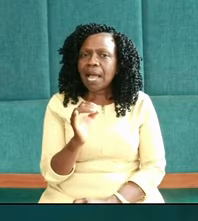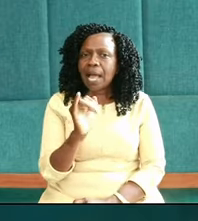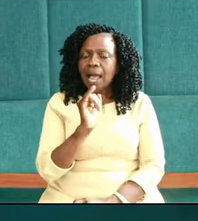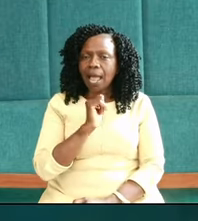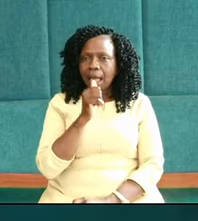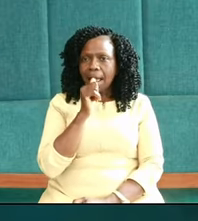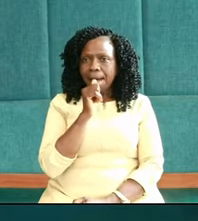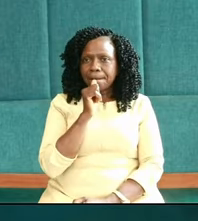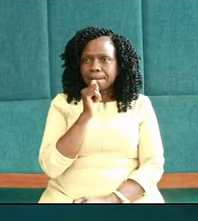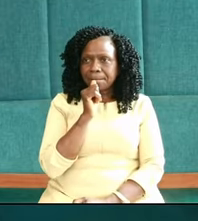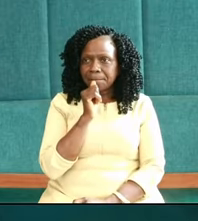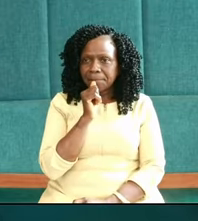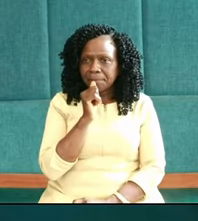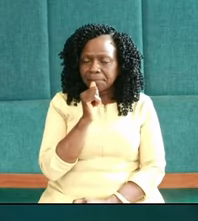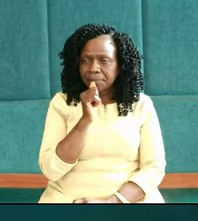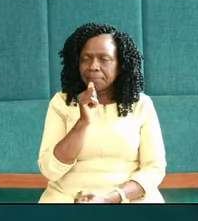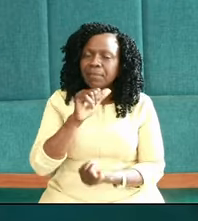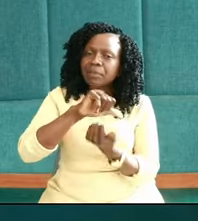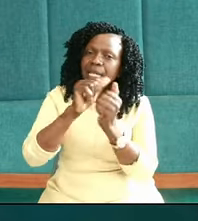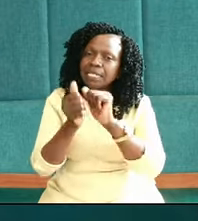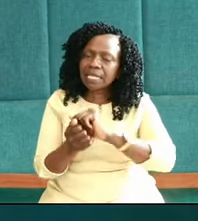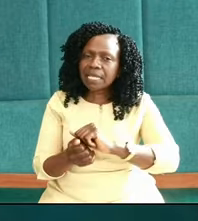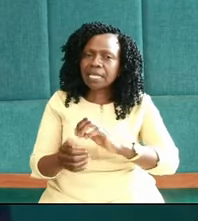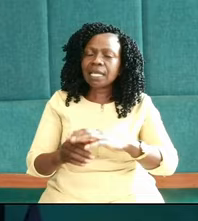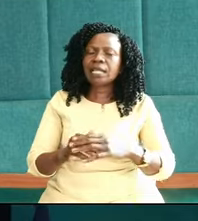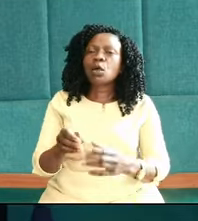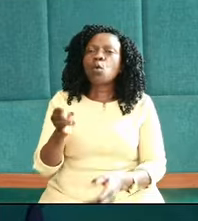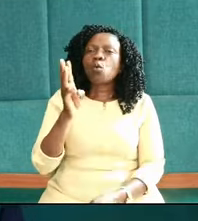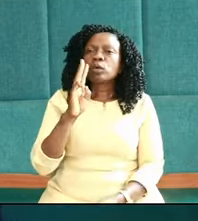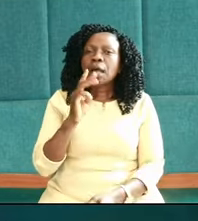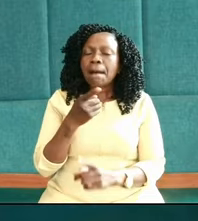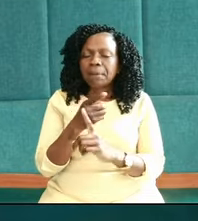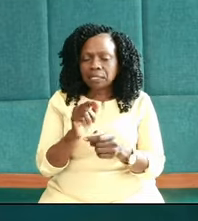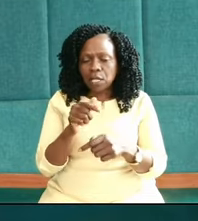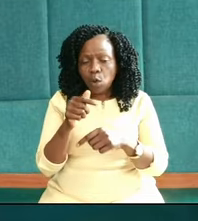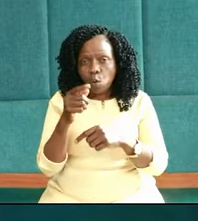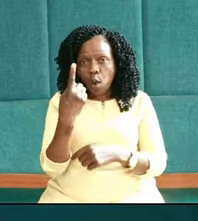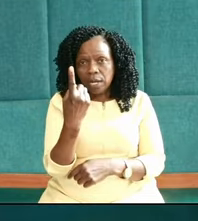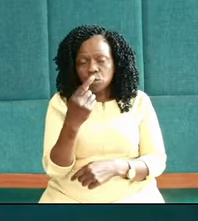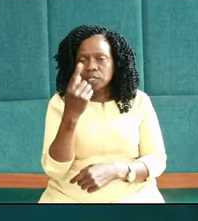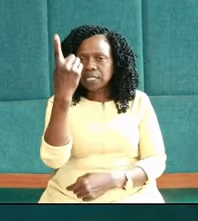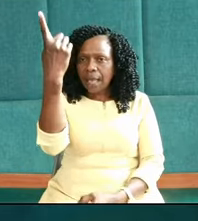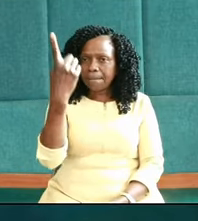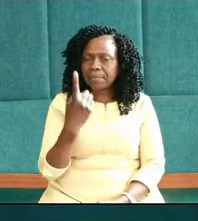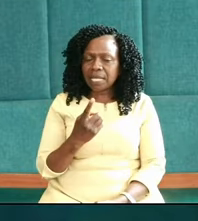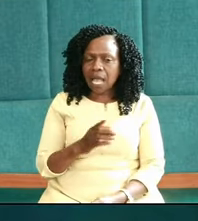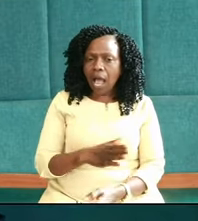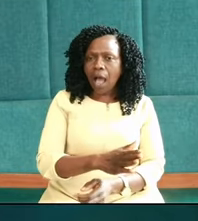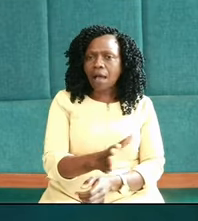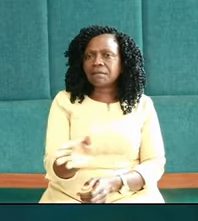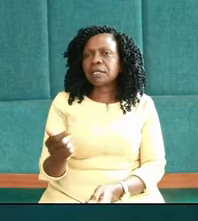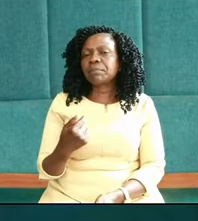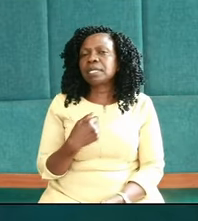I am baptizing with water. But the one who is coming after me,